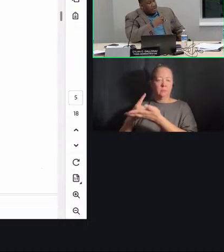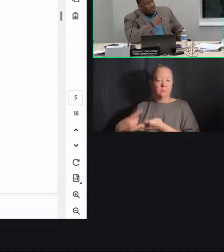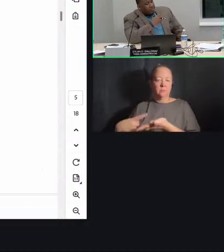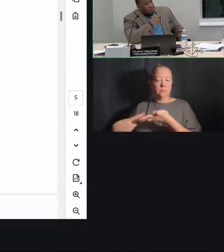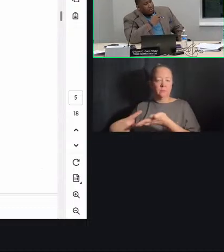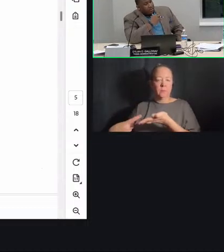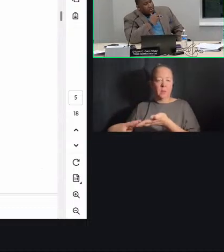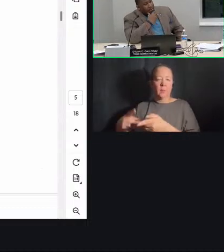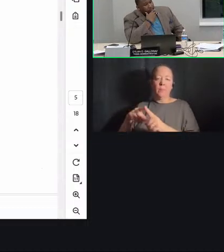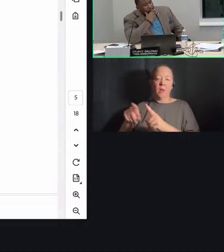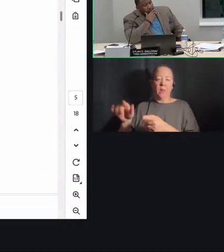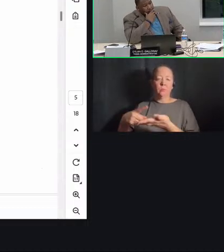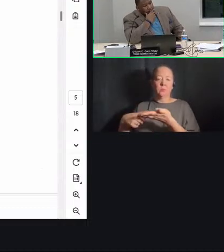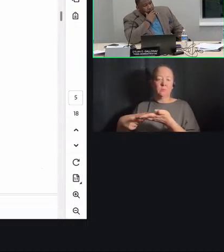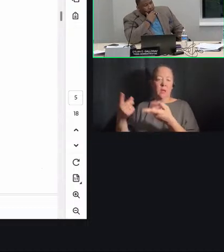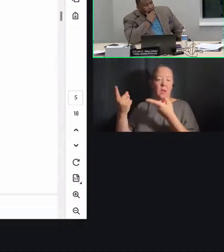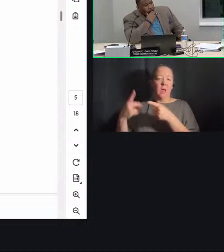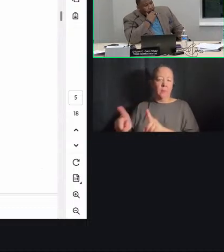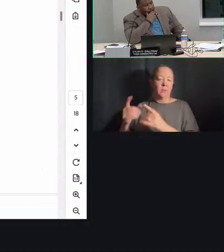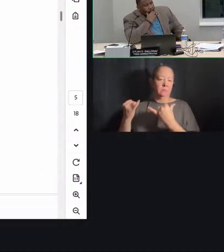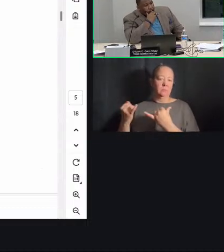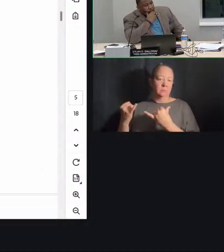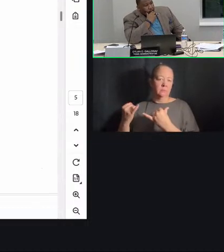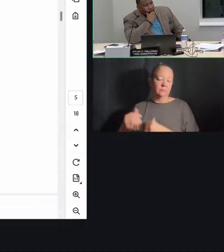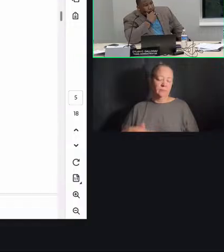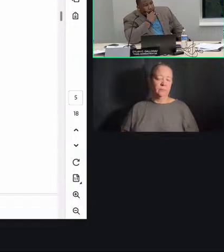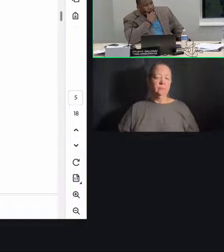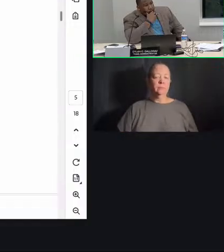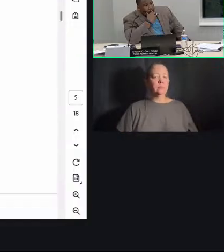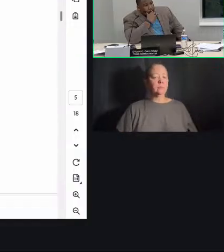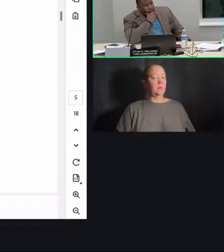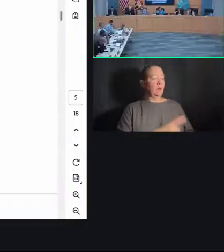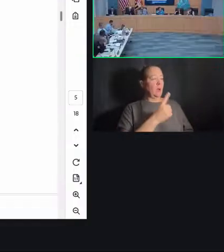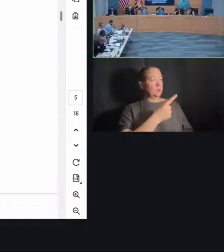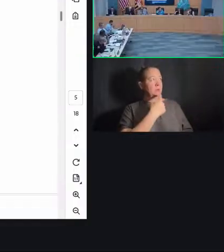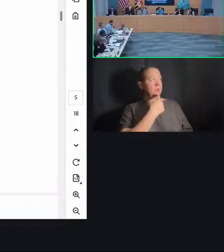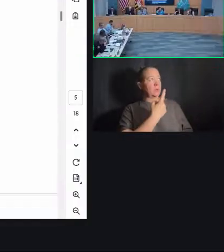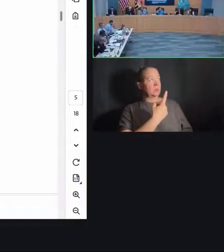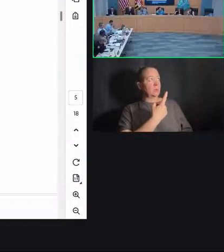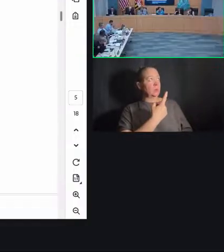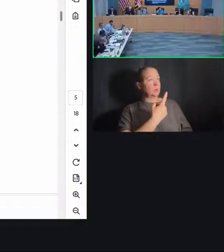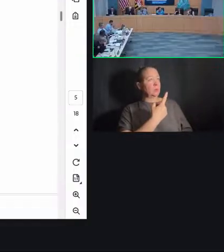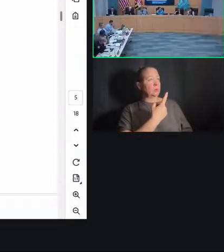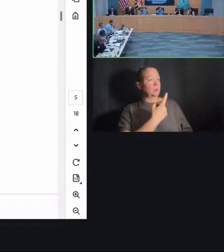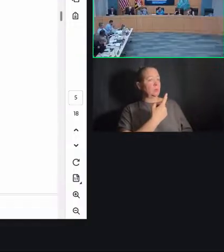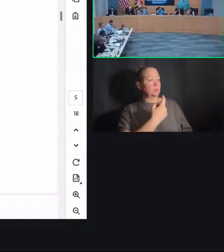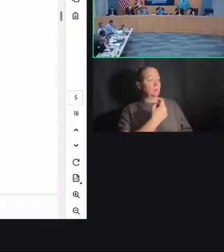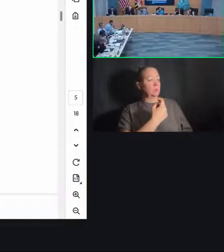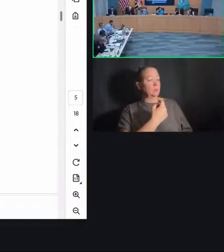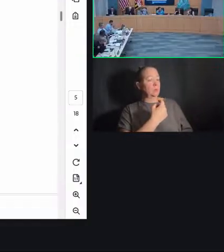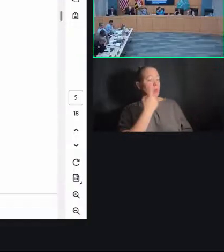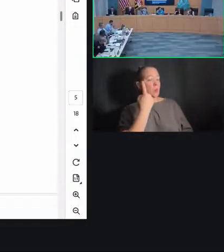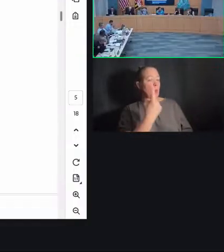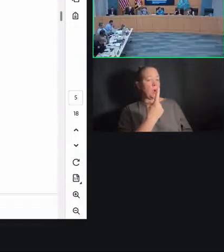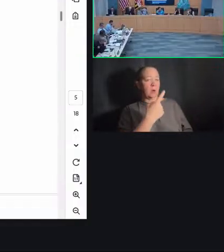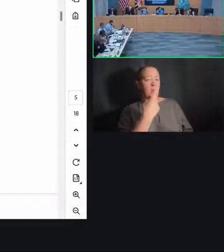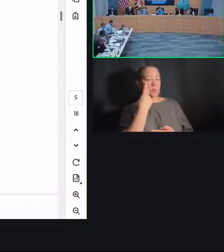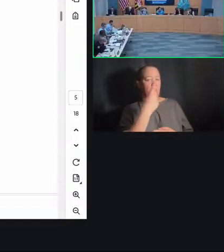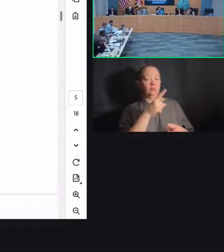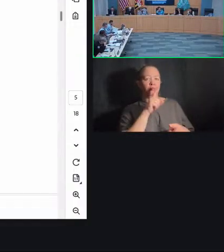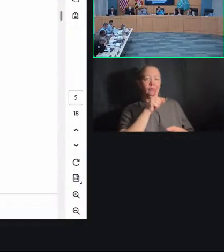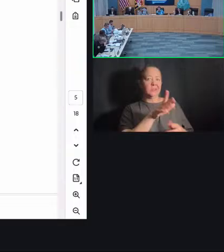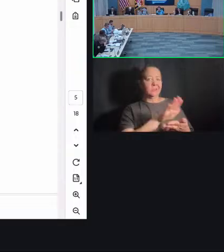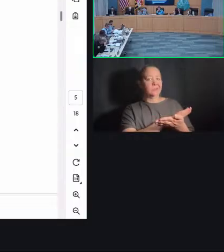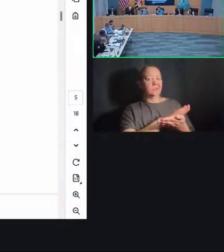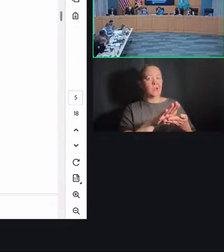we speak. I'll just say the one that I saw that was very nice, you might want to speak to, is the town of Berwyn Heights. Okay. And